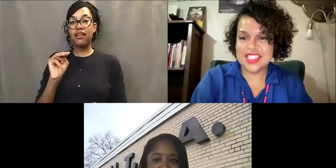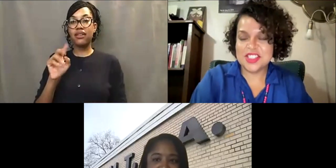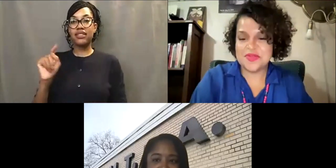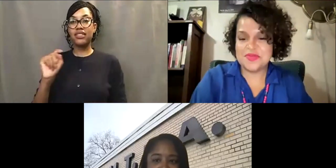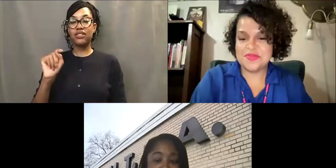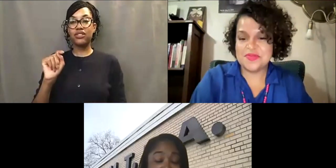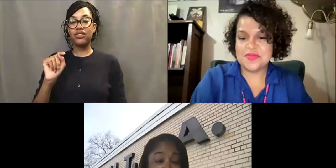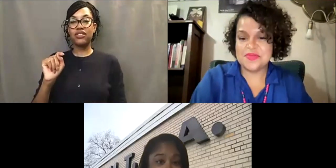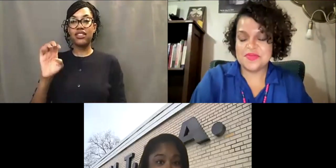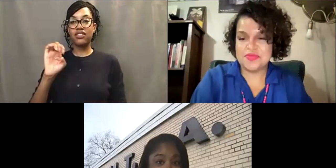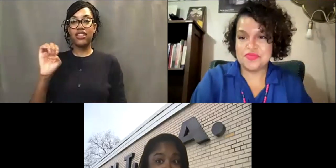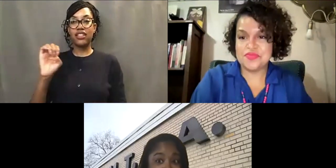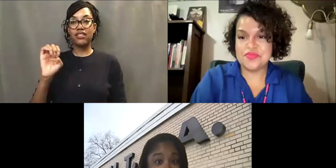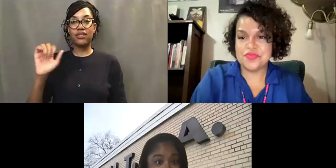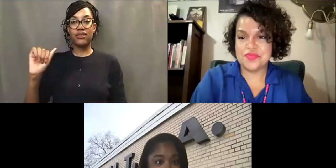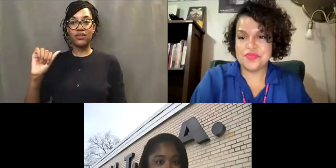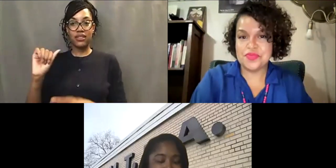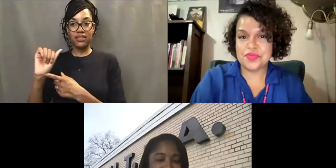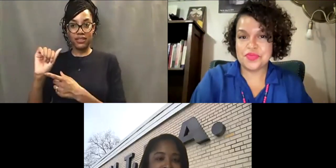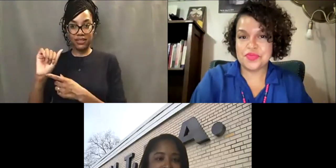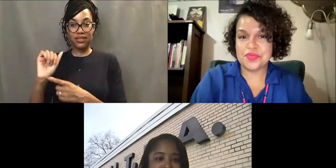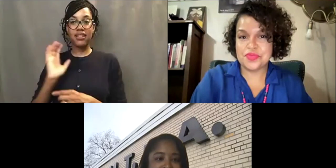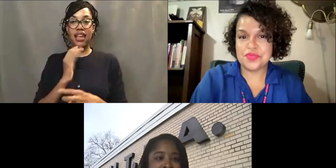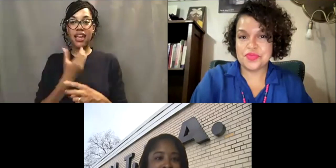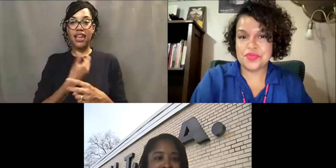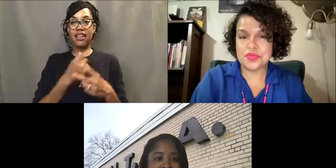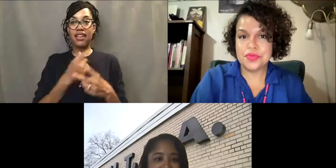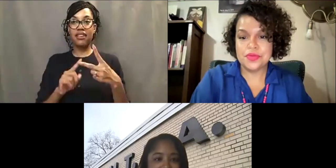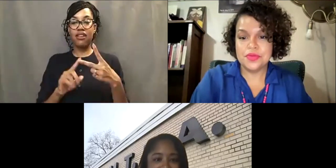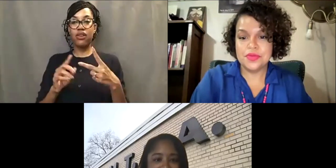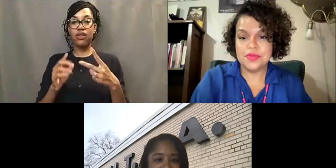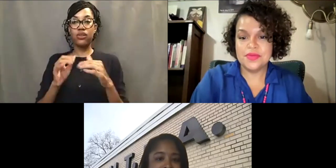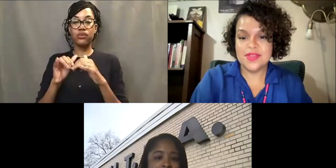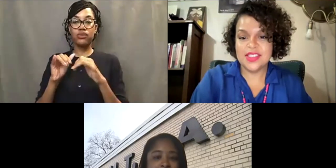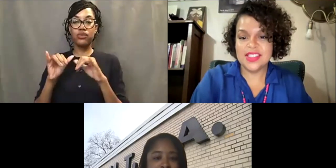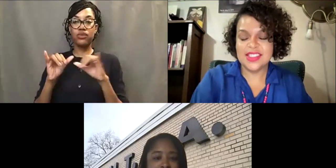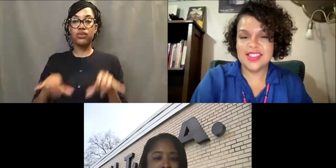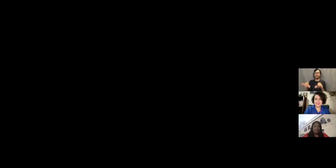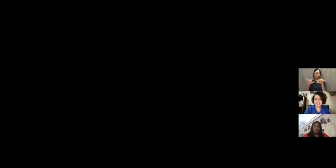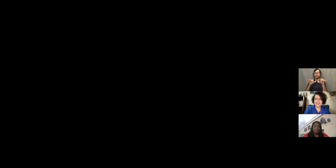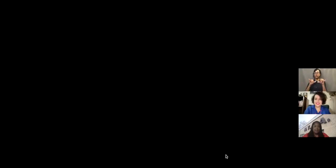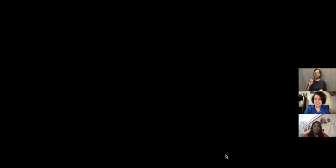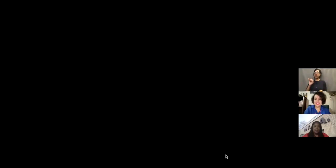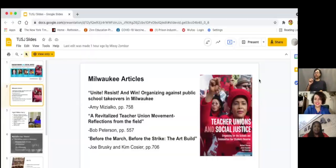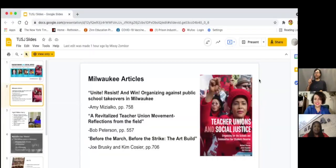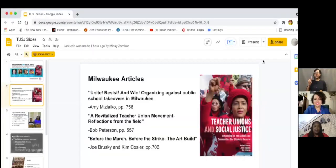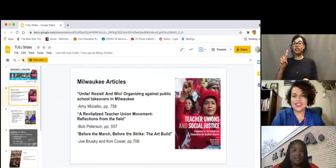and Schools and Communities United story. So